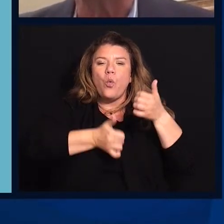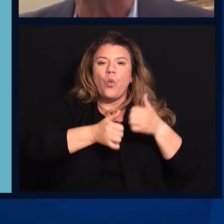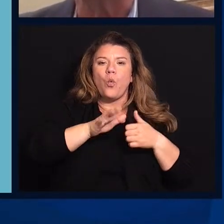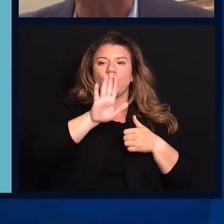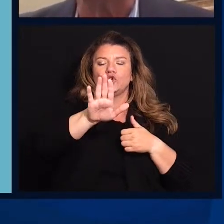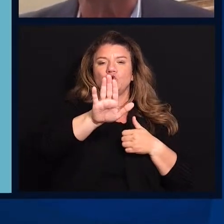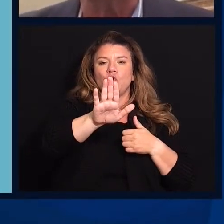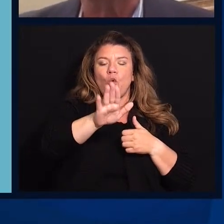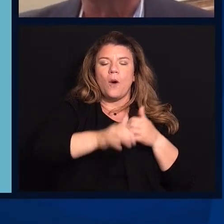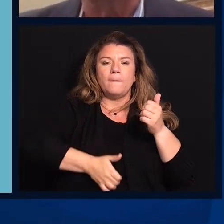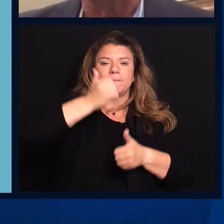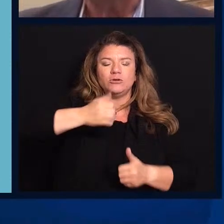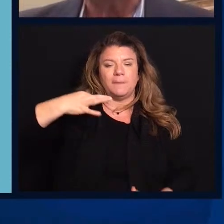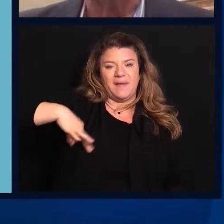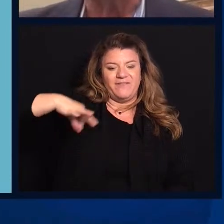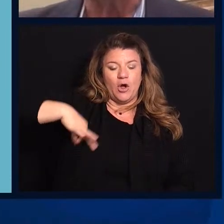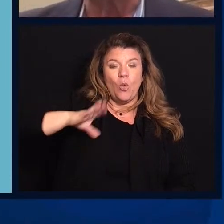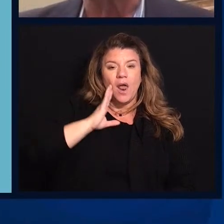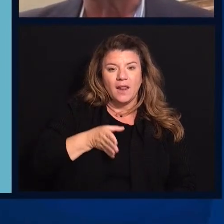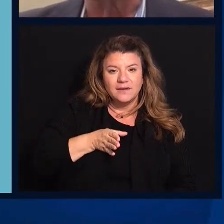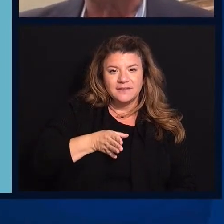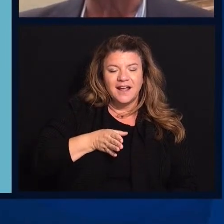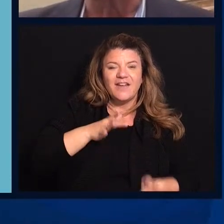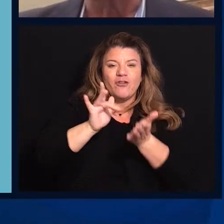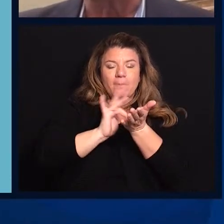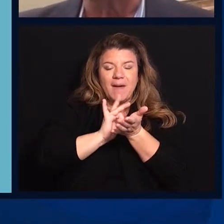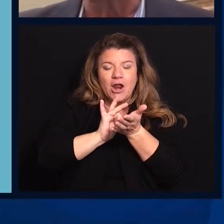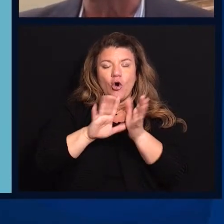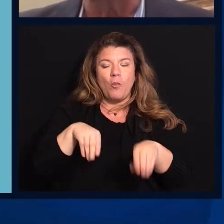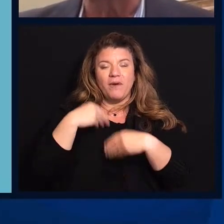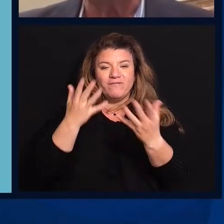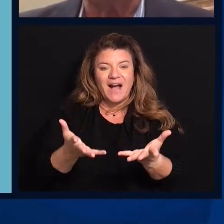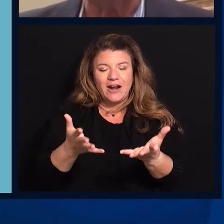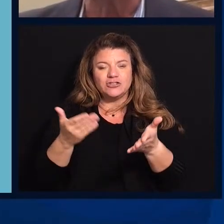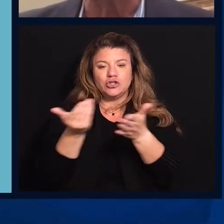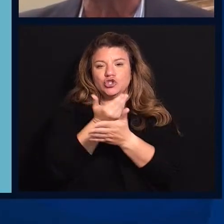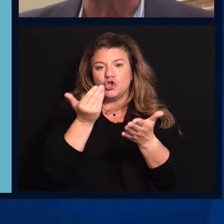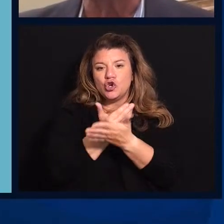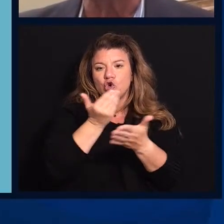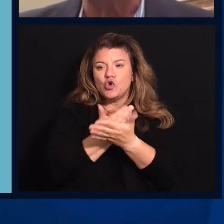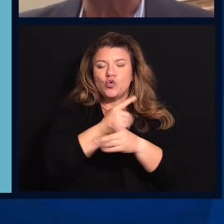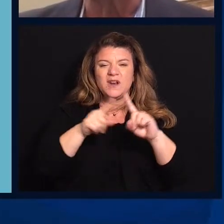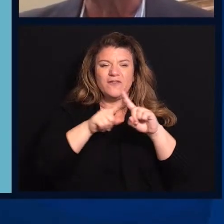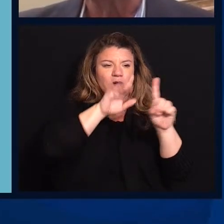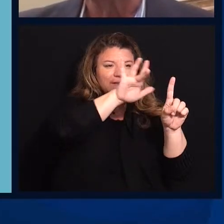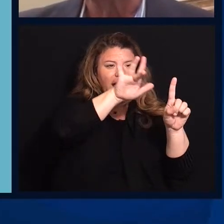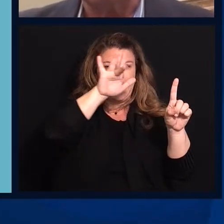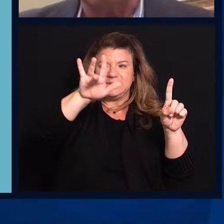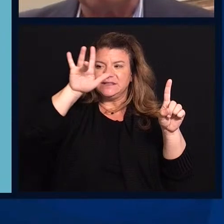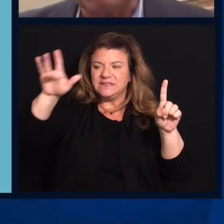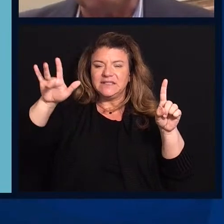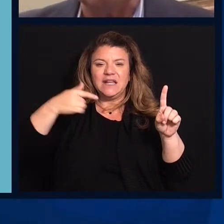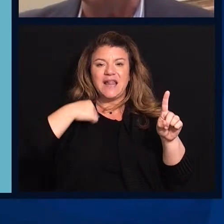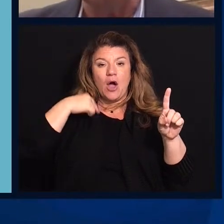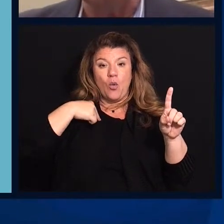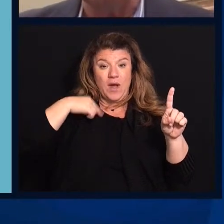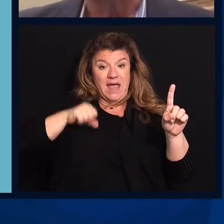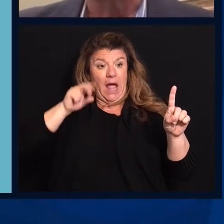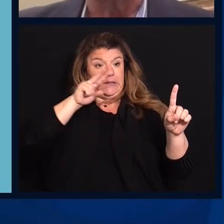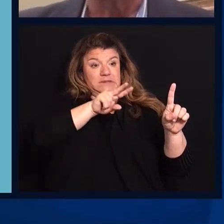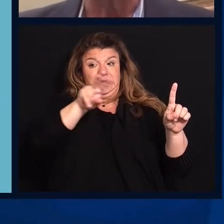most benefit from. And for medical providers, there are new tabs that allow us to help